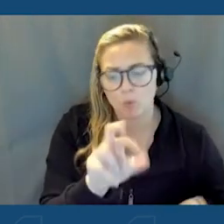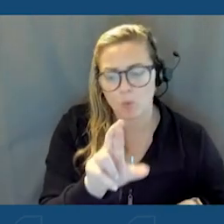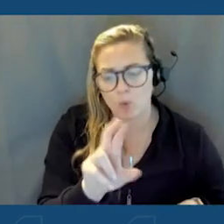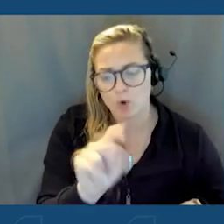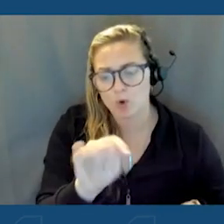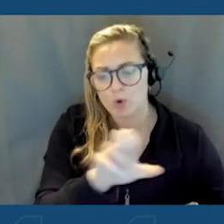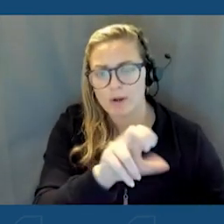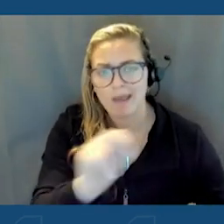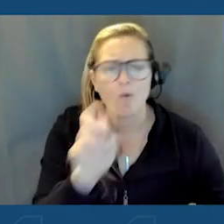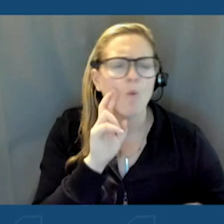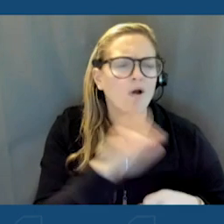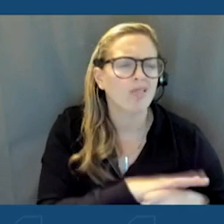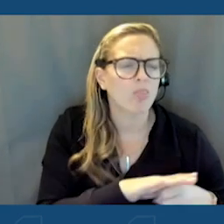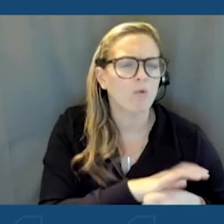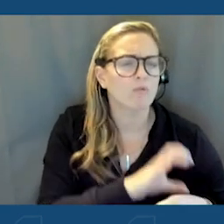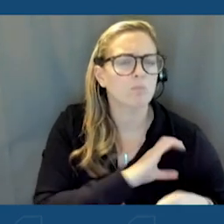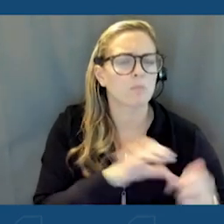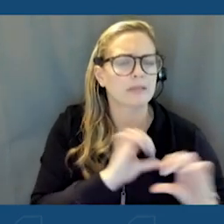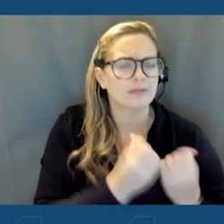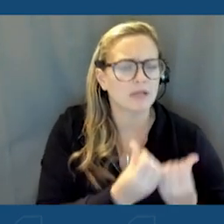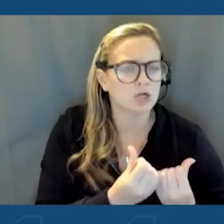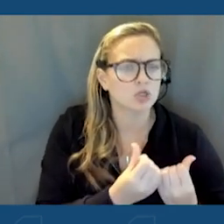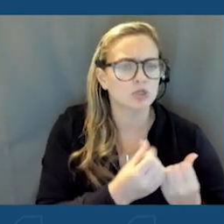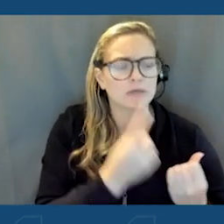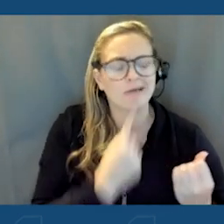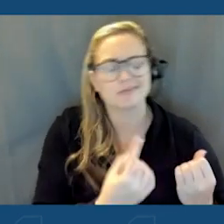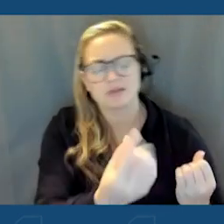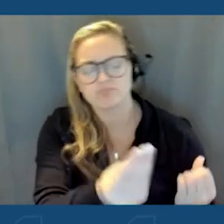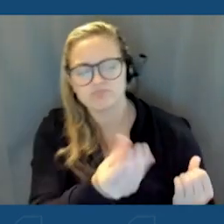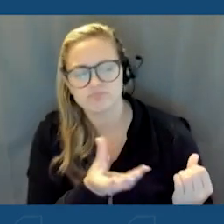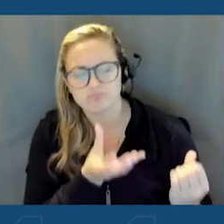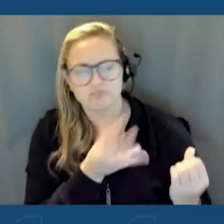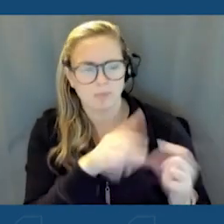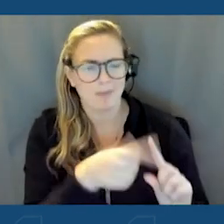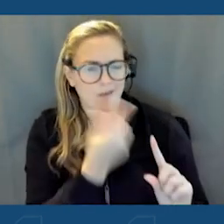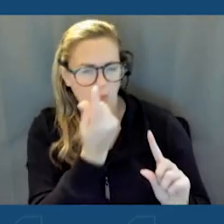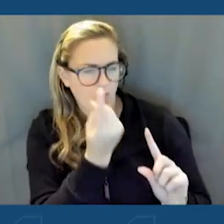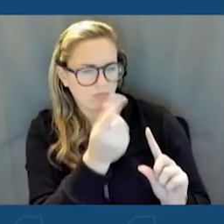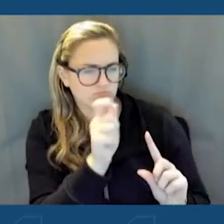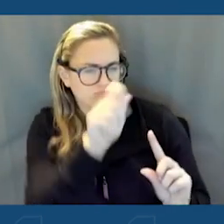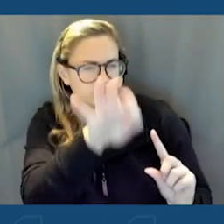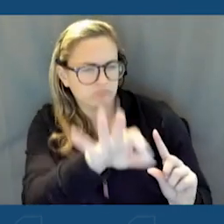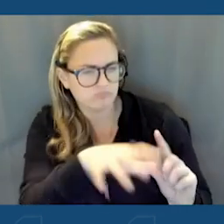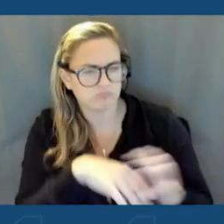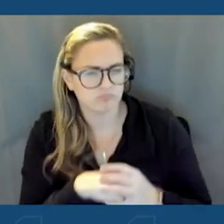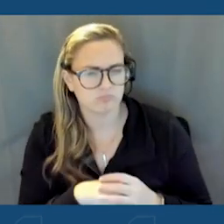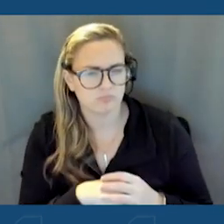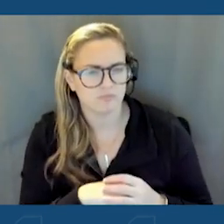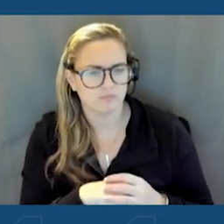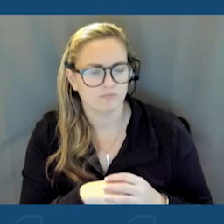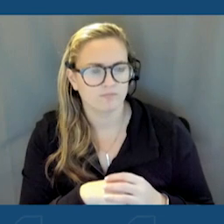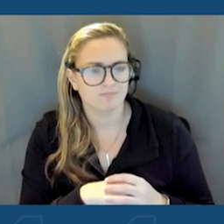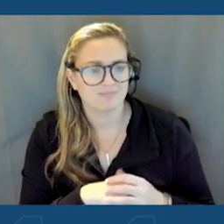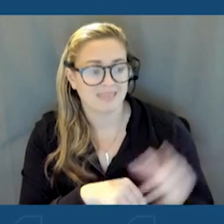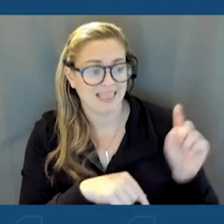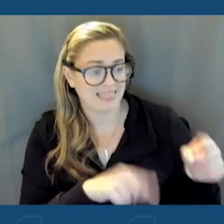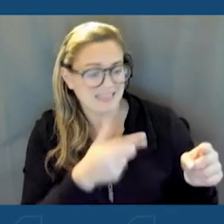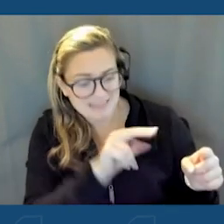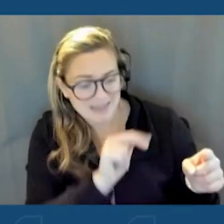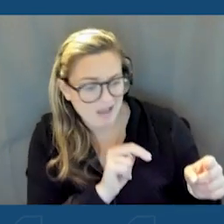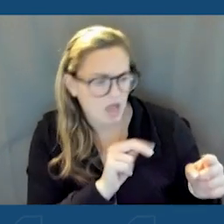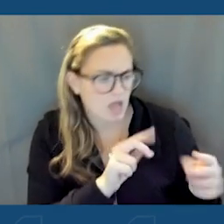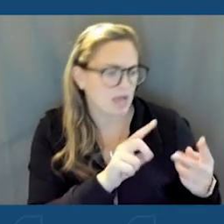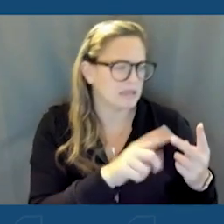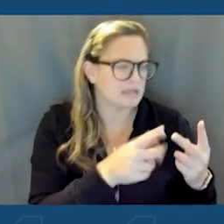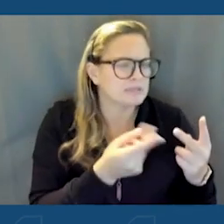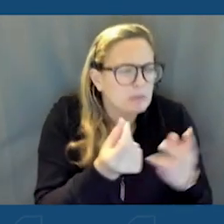local police agency that gives us a tip that indicates this gun, this scrap of information